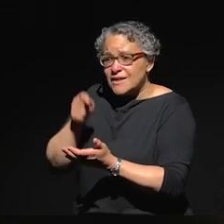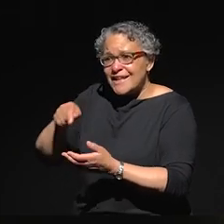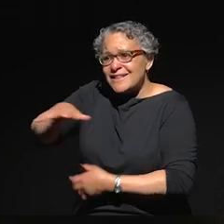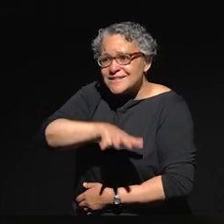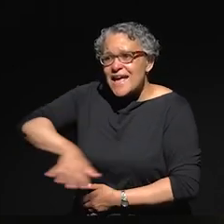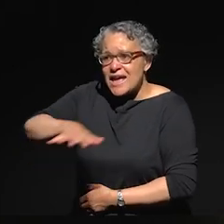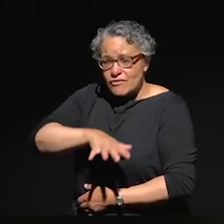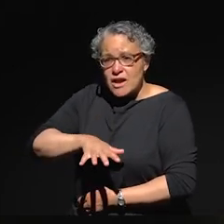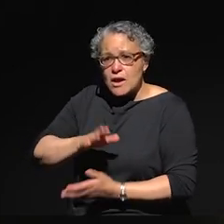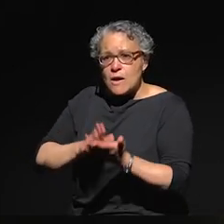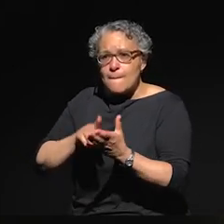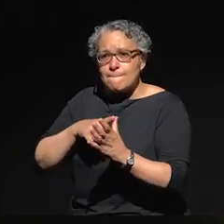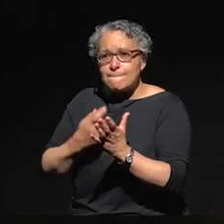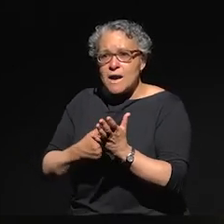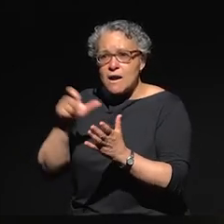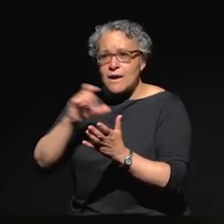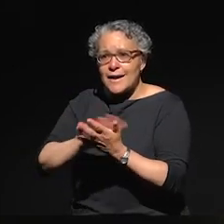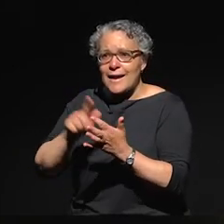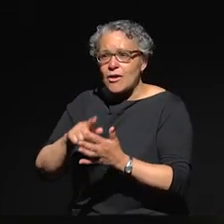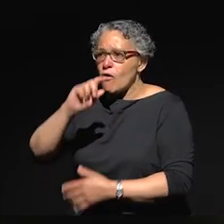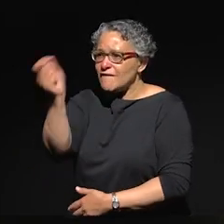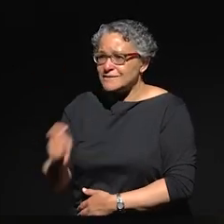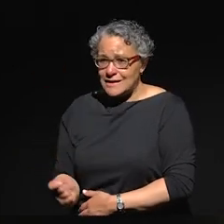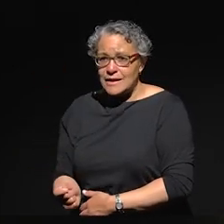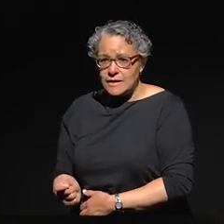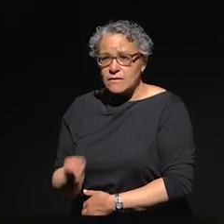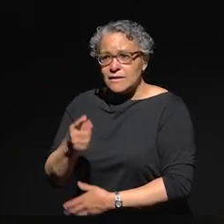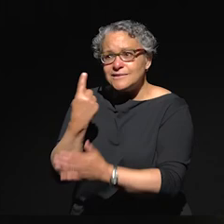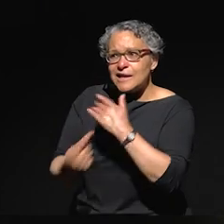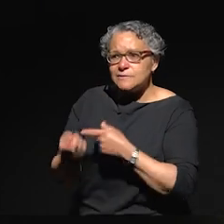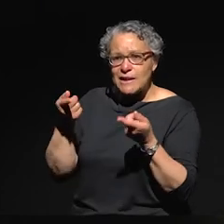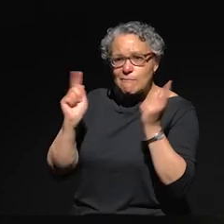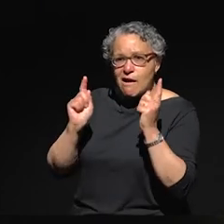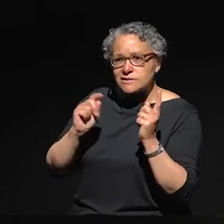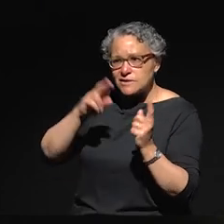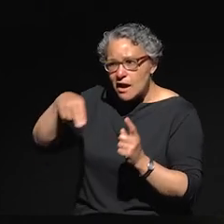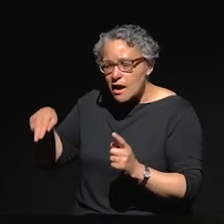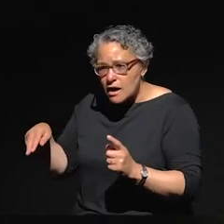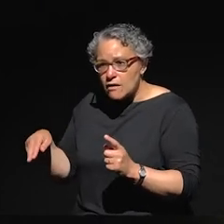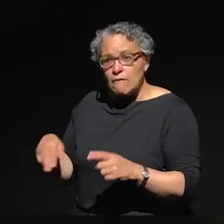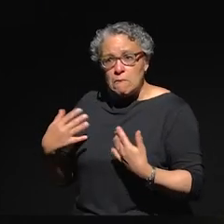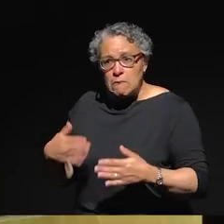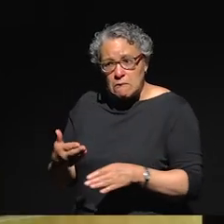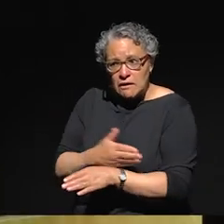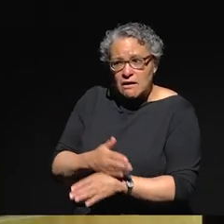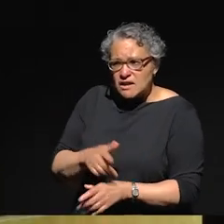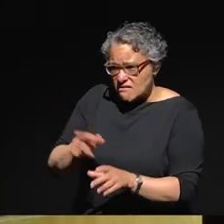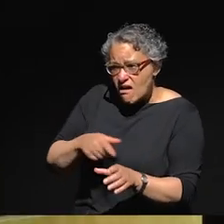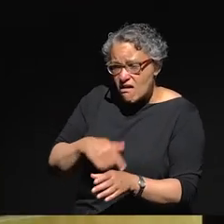Umbria for major altarpieces as an independent master, which is a little early, you know, on the early side. And this is